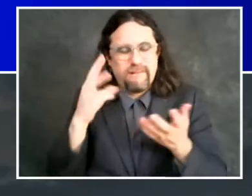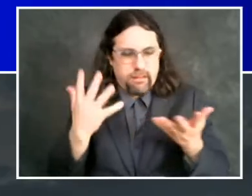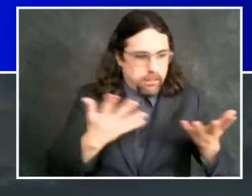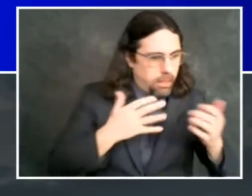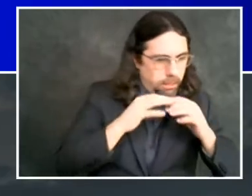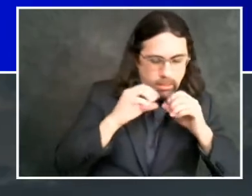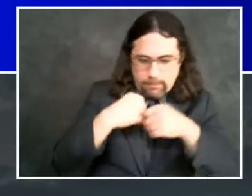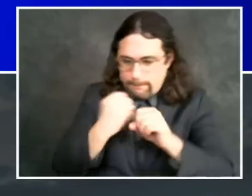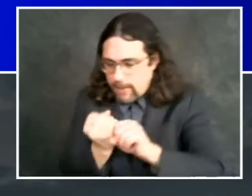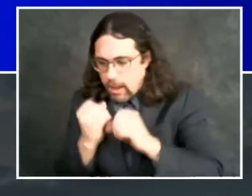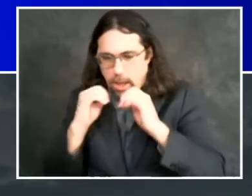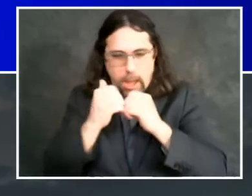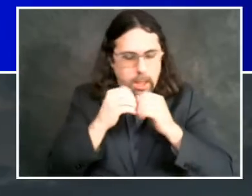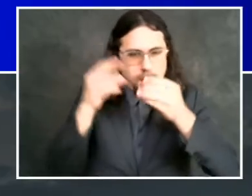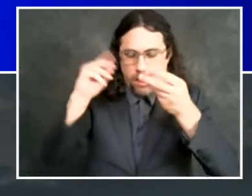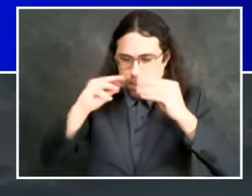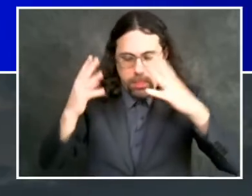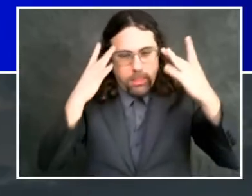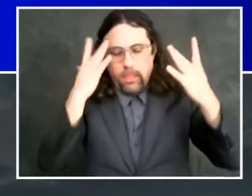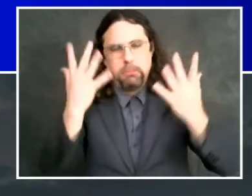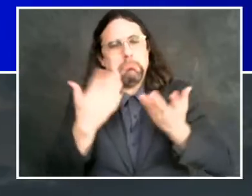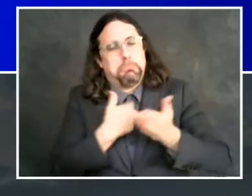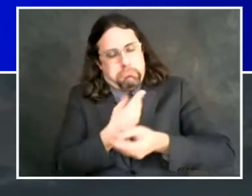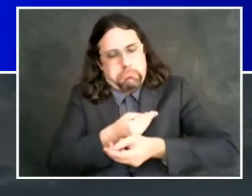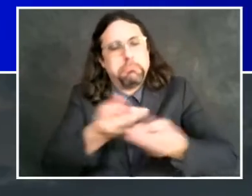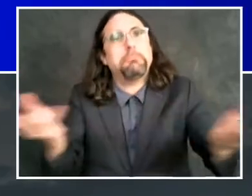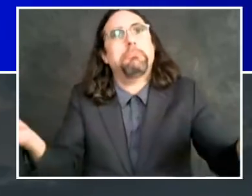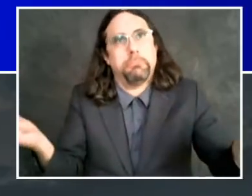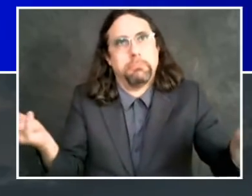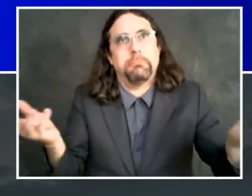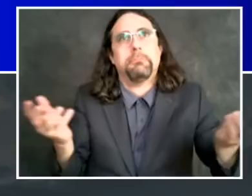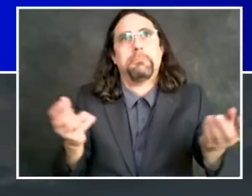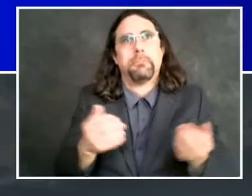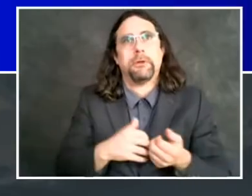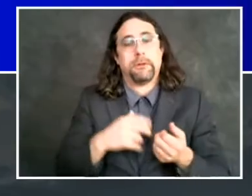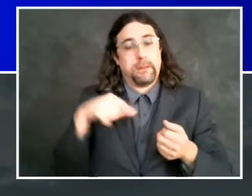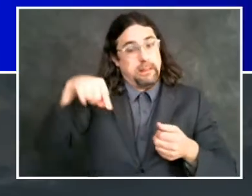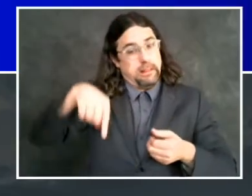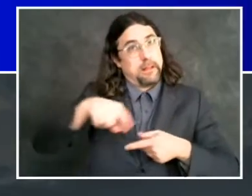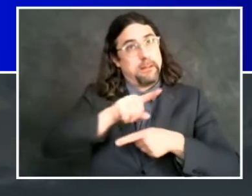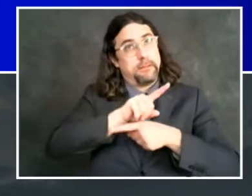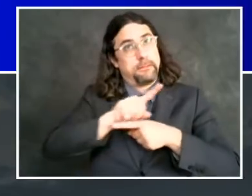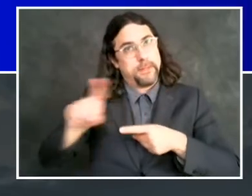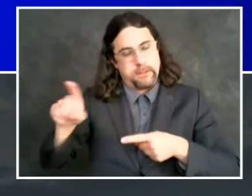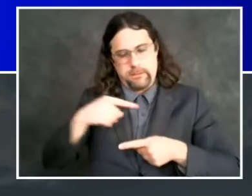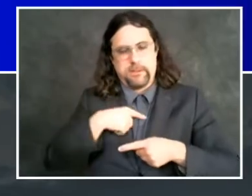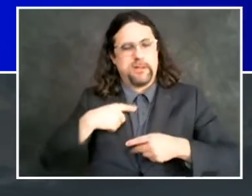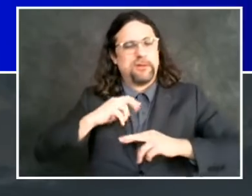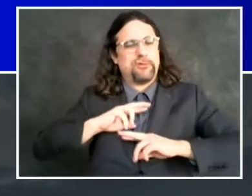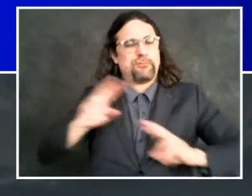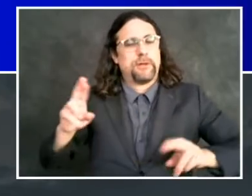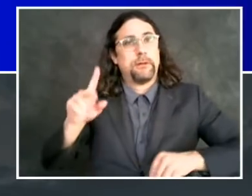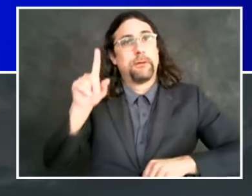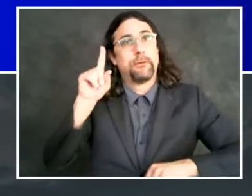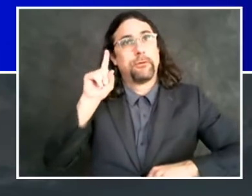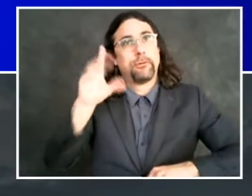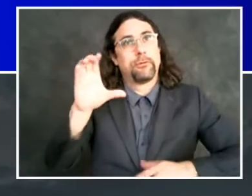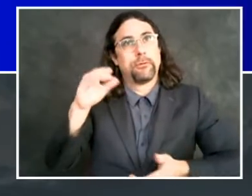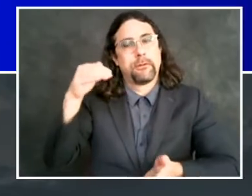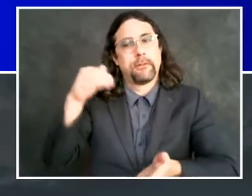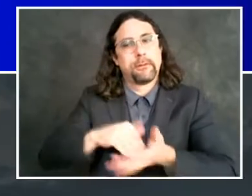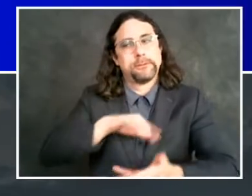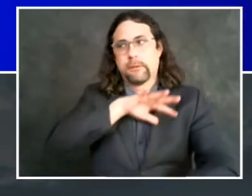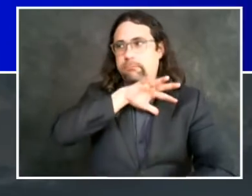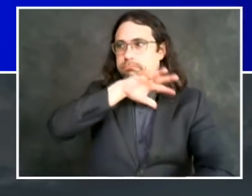parks where we expect a lot of people to be. We're going to focus on communities that have been the hardest hit by the disease. Anyone wants to know where these face